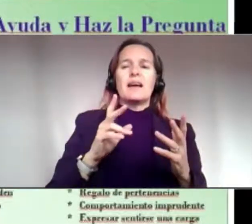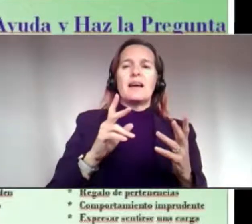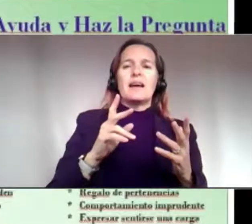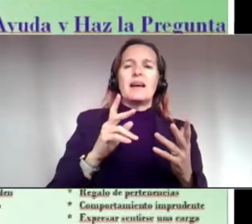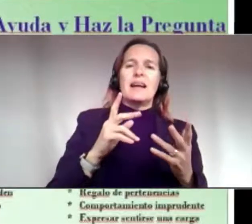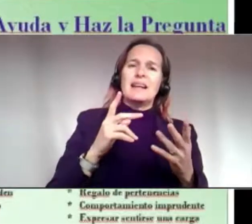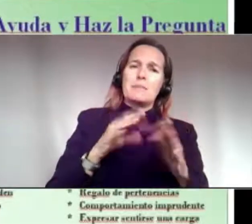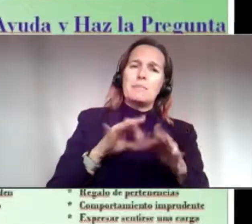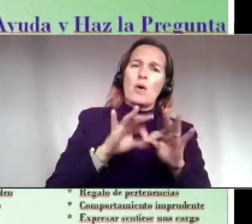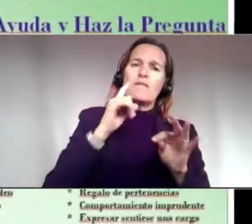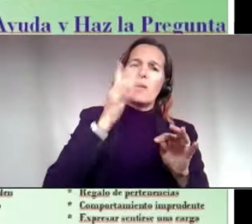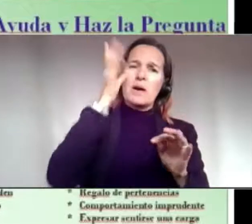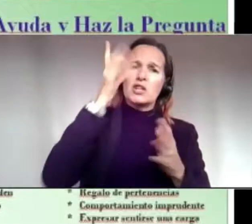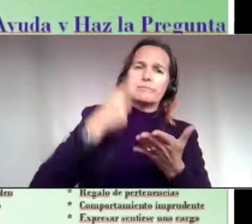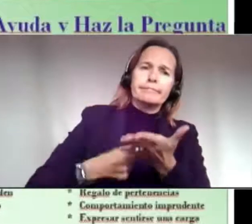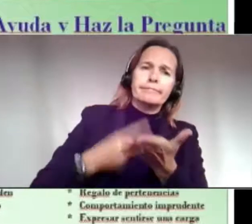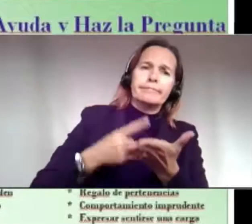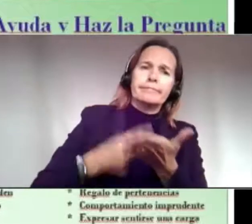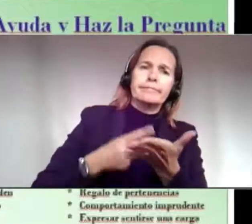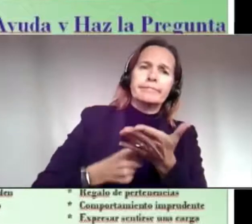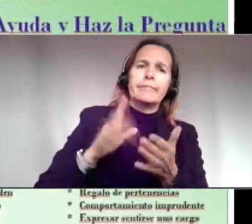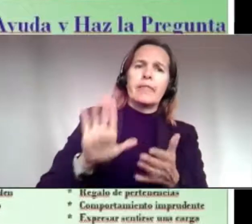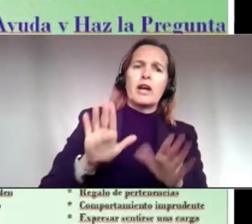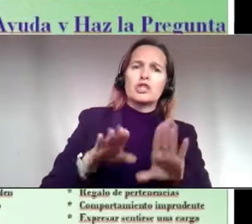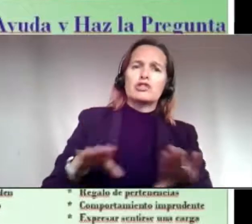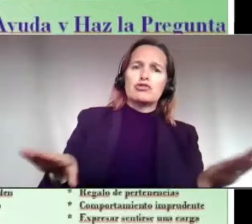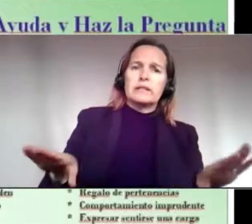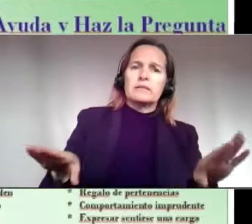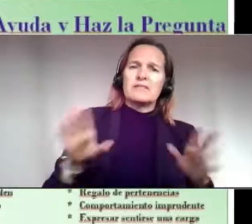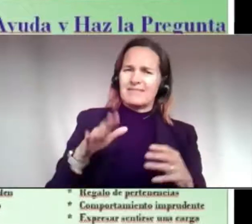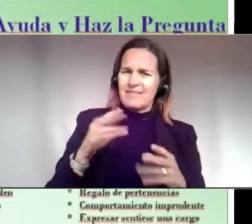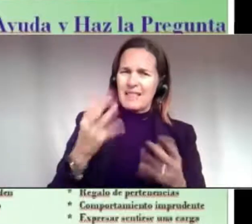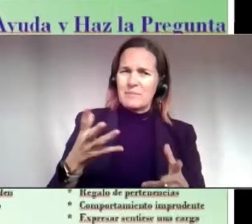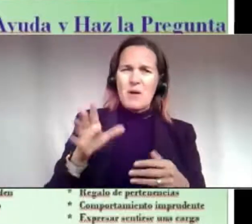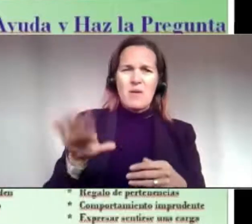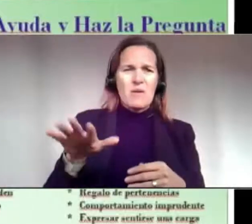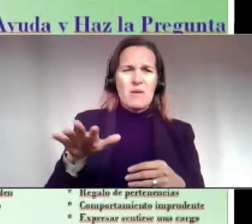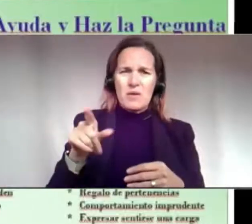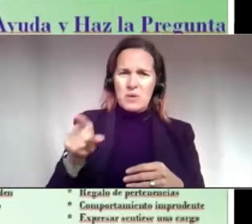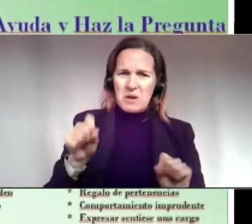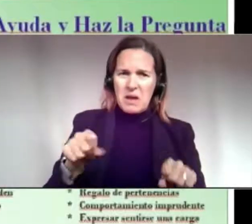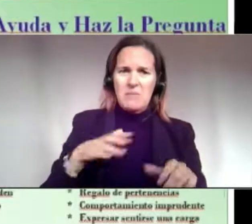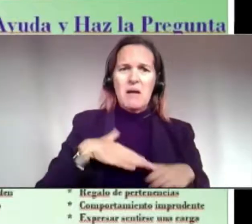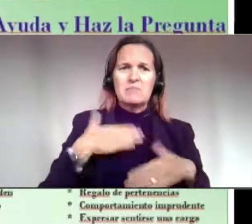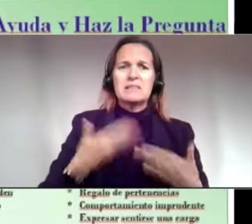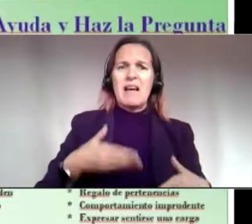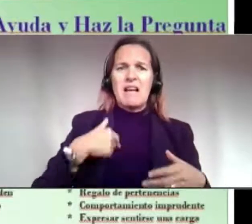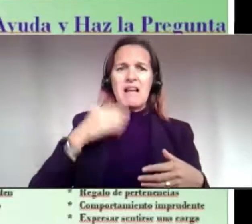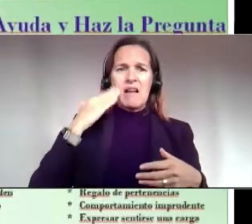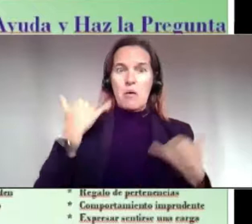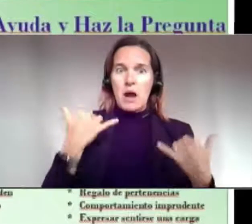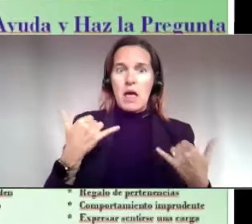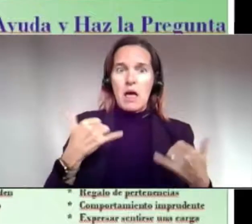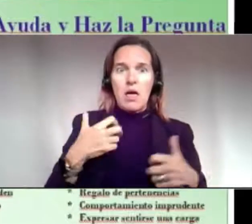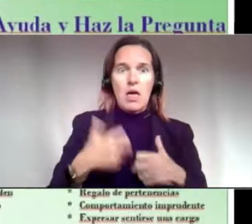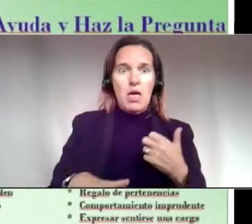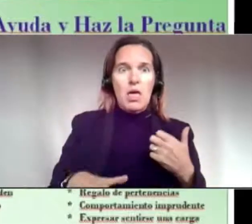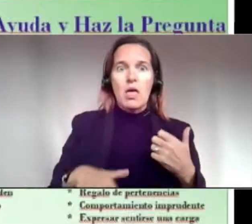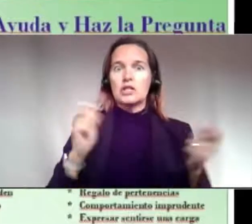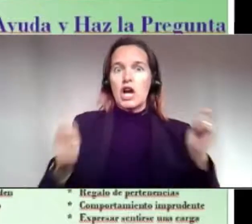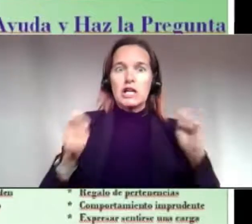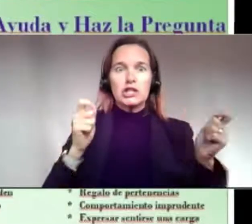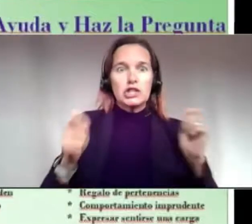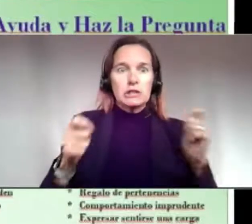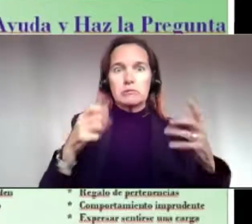children that they are safe, letting children know that it's okay to be upset with what the changes that are going on right now, helping them keep